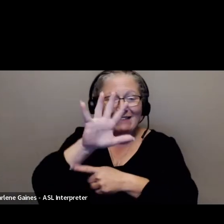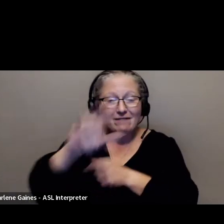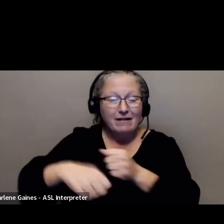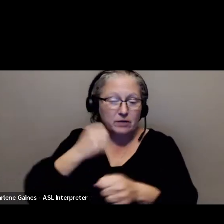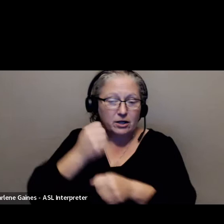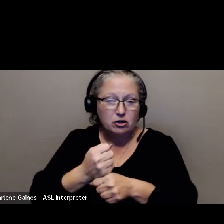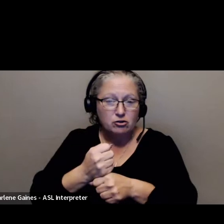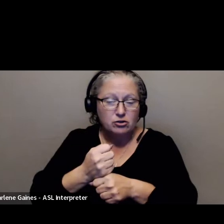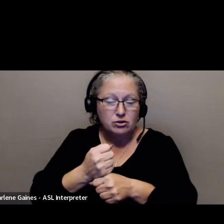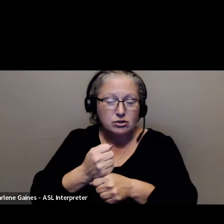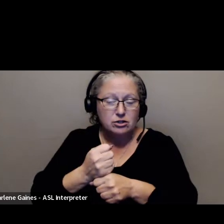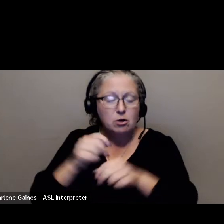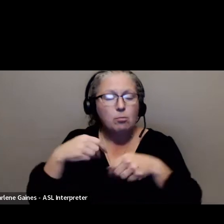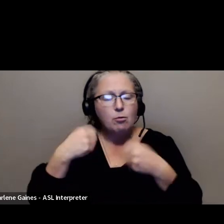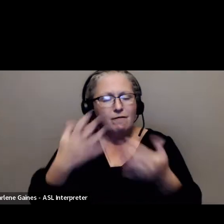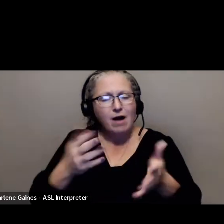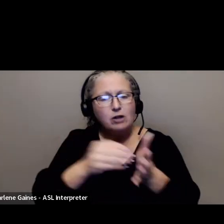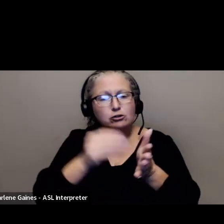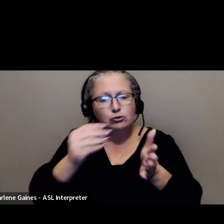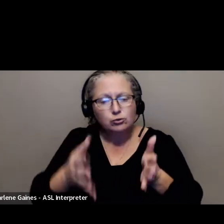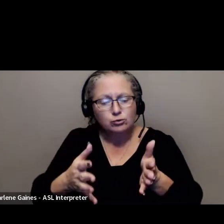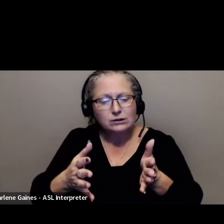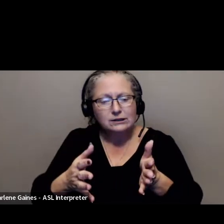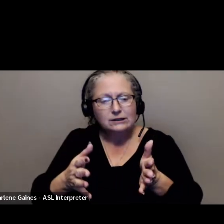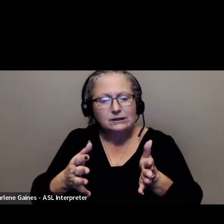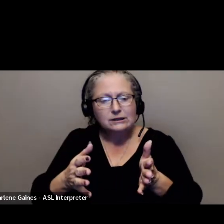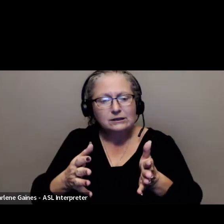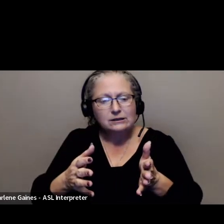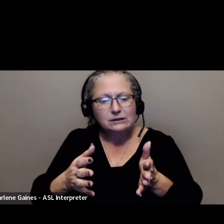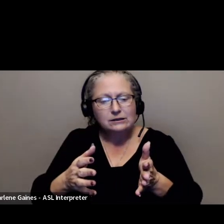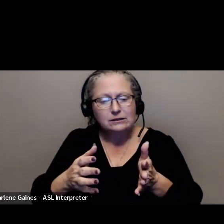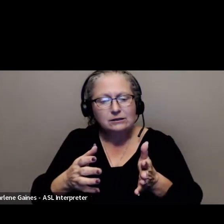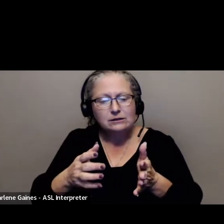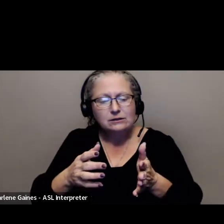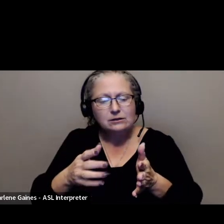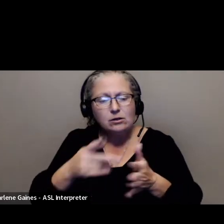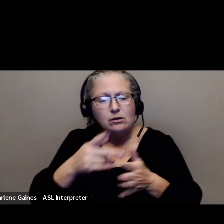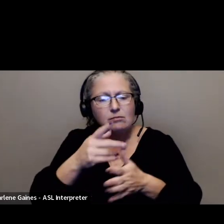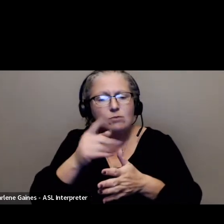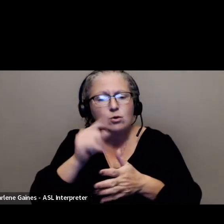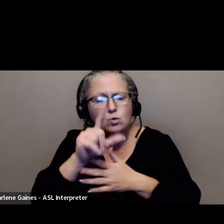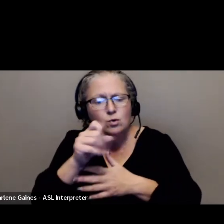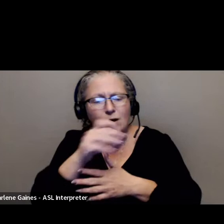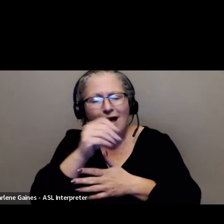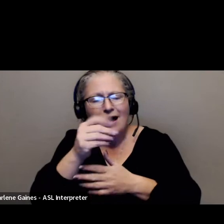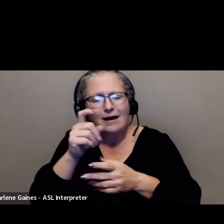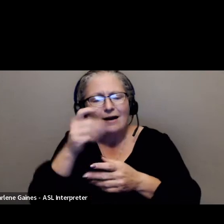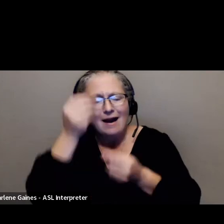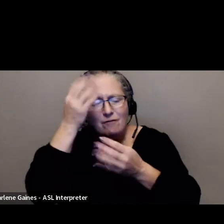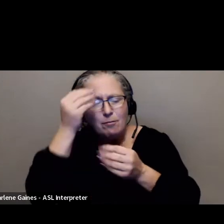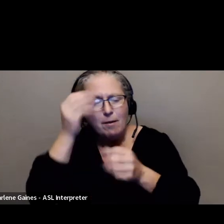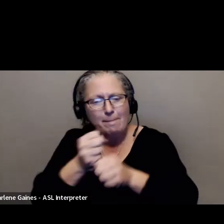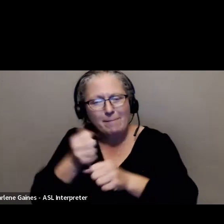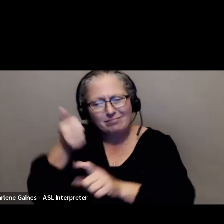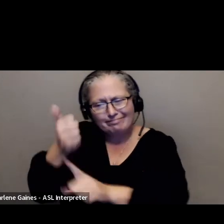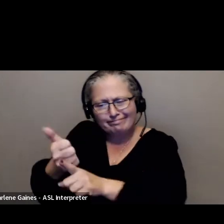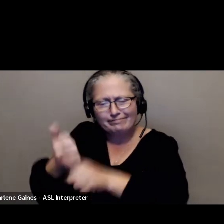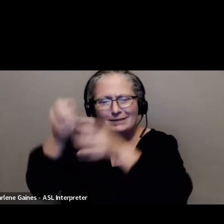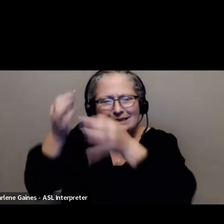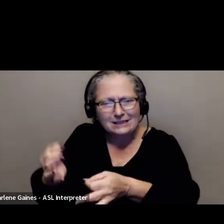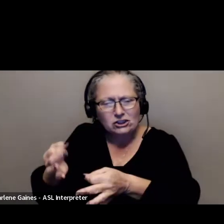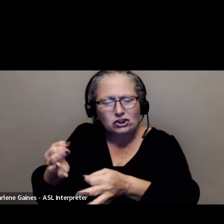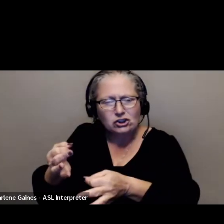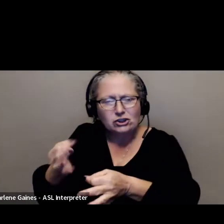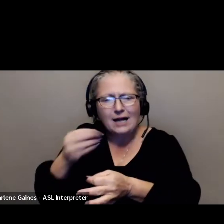years, provides students with the tools and information for them to make informed decisions